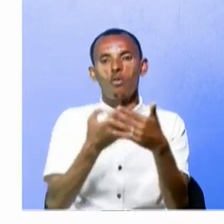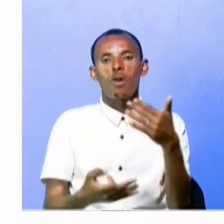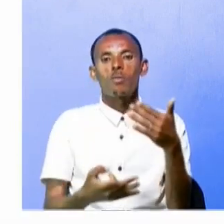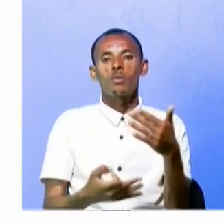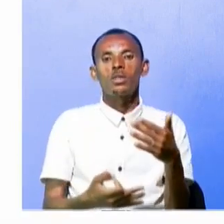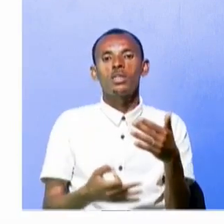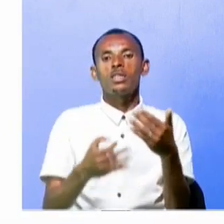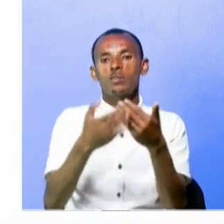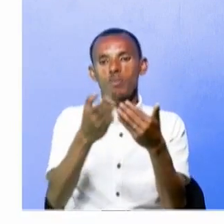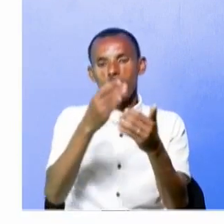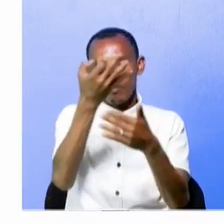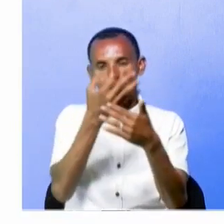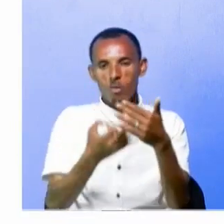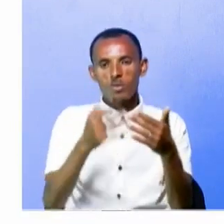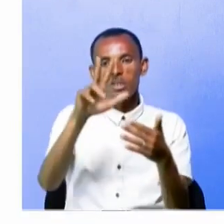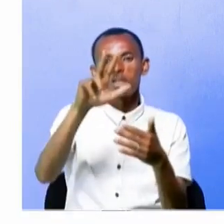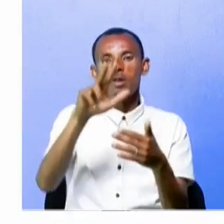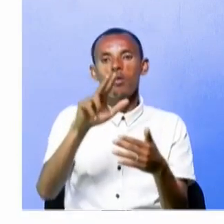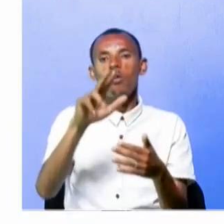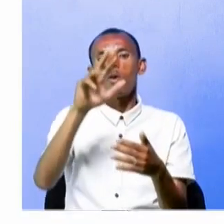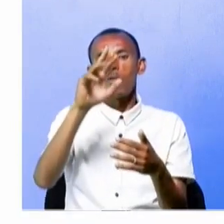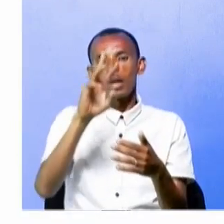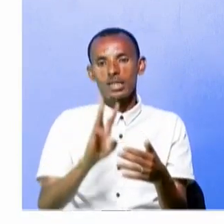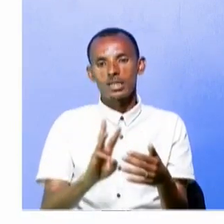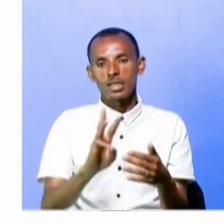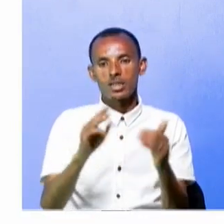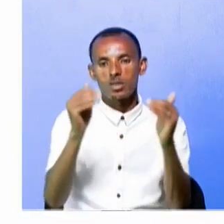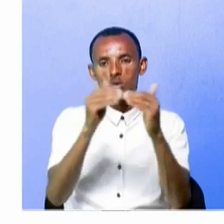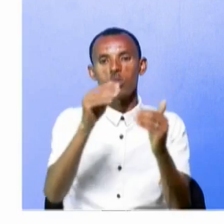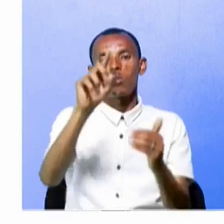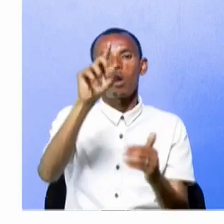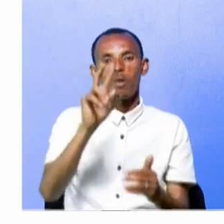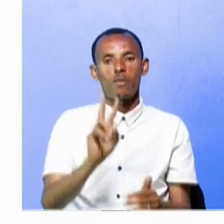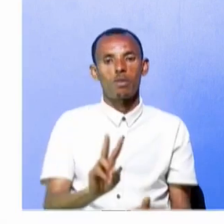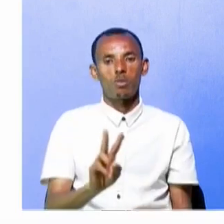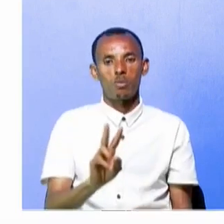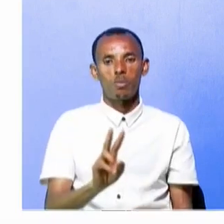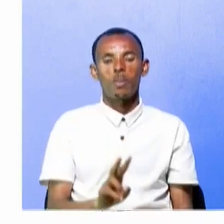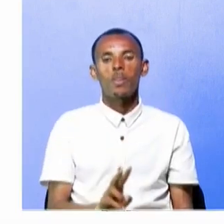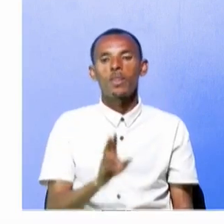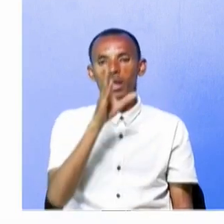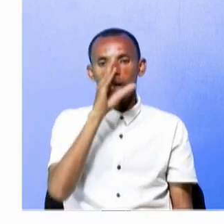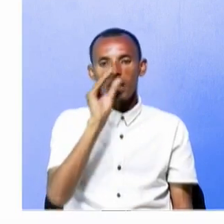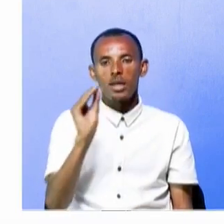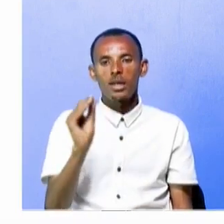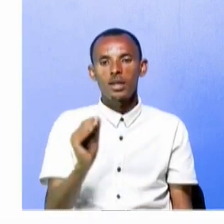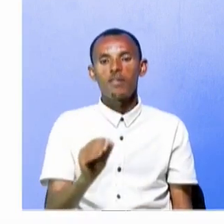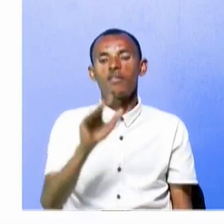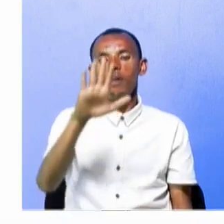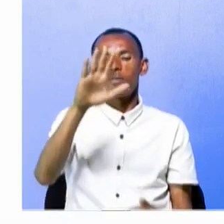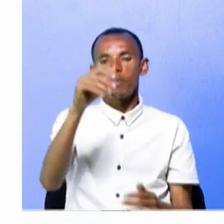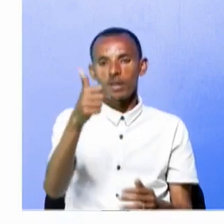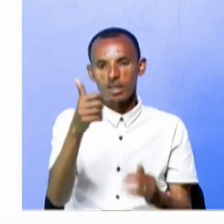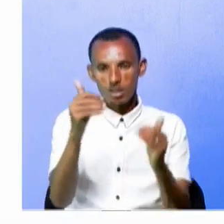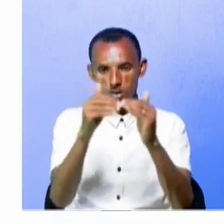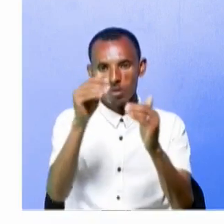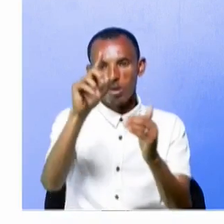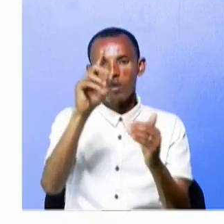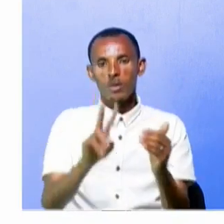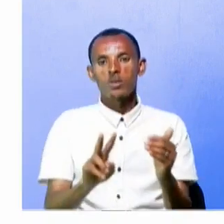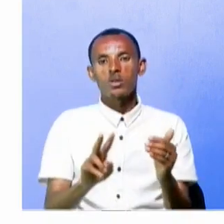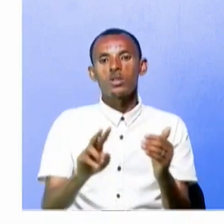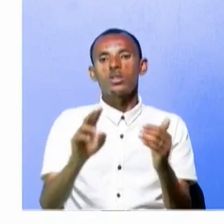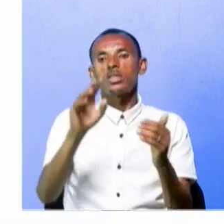the simplified form of 3/6 is 1/2, and this is 1/2. This is